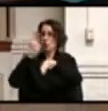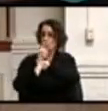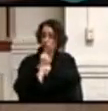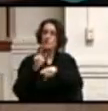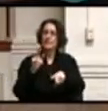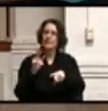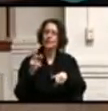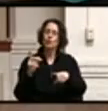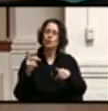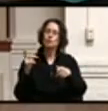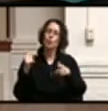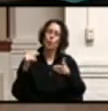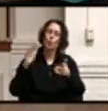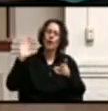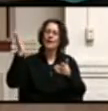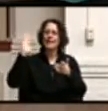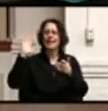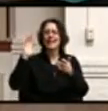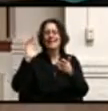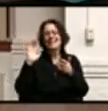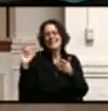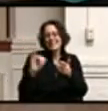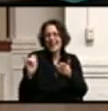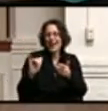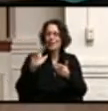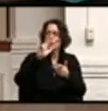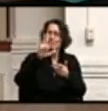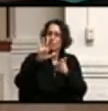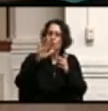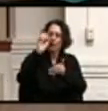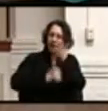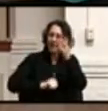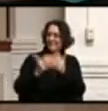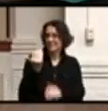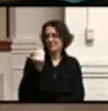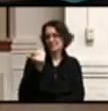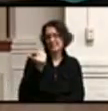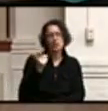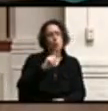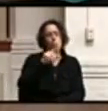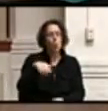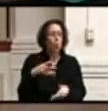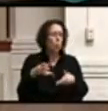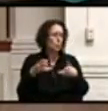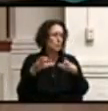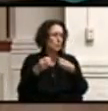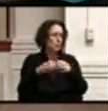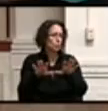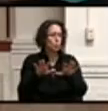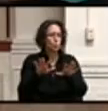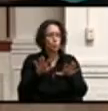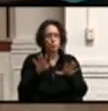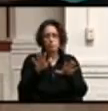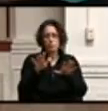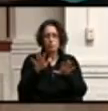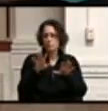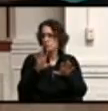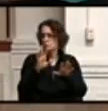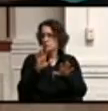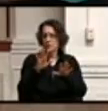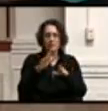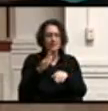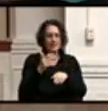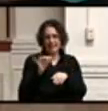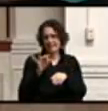or I guess the question is, how would we designate part of the High Grove lot for permanent parking? Like maybe that